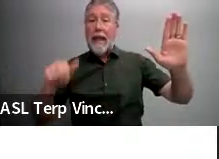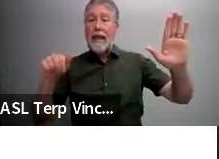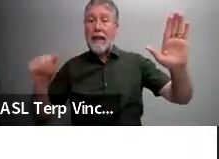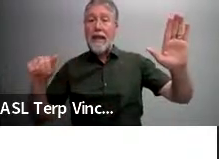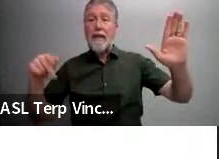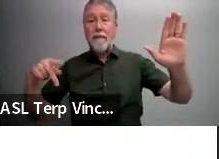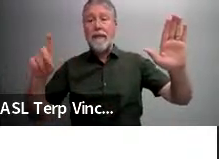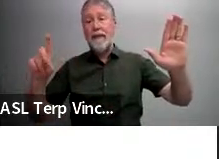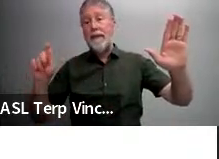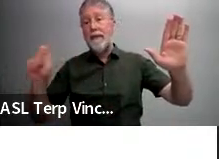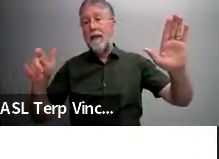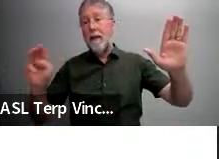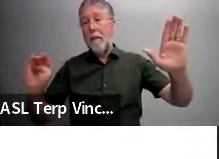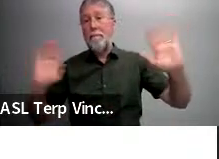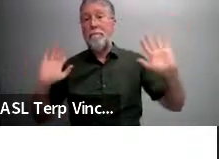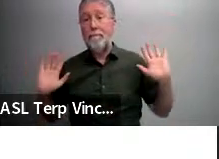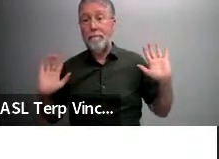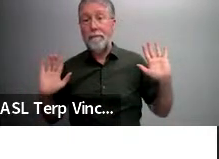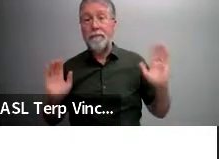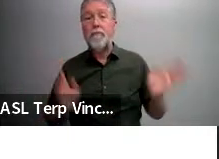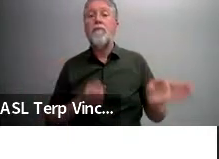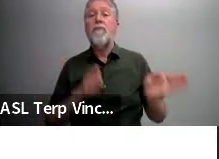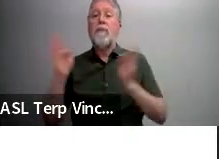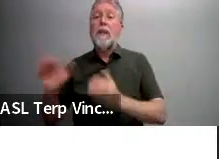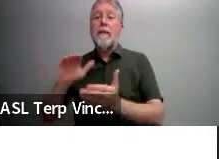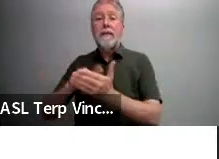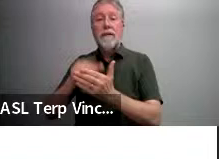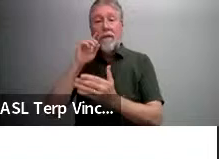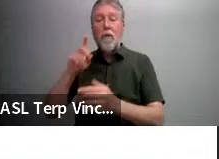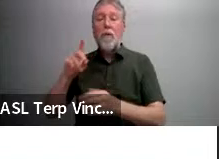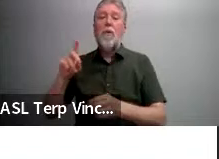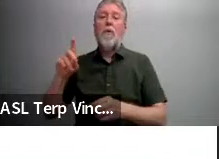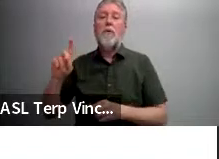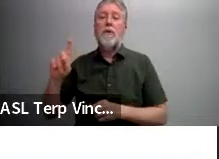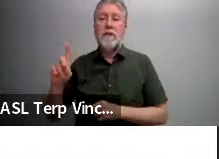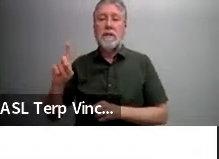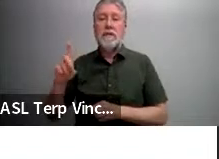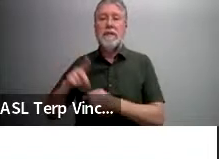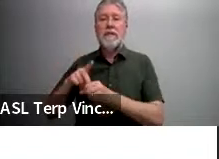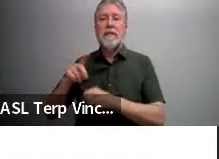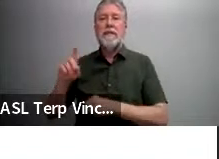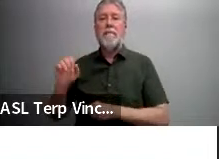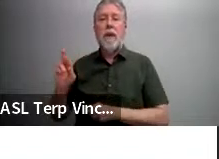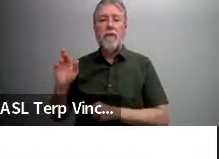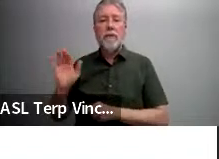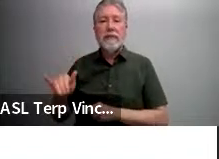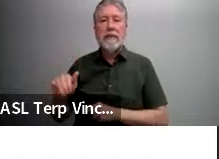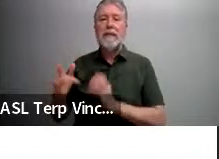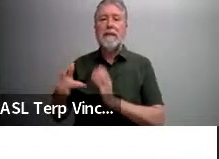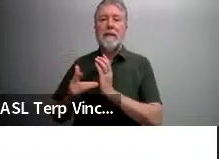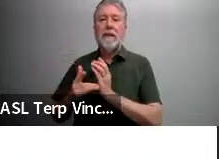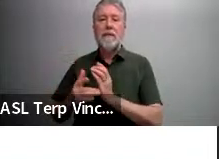aapd.com. Center for Democracy and Technology, email is